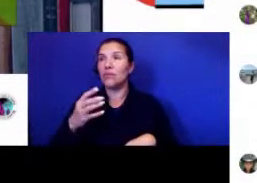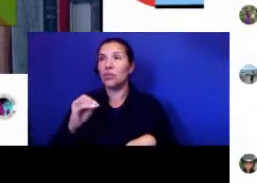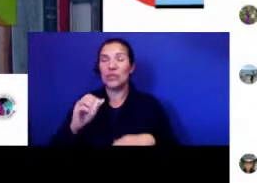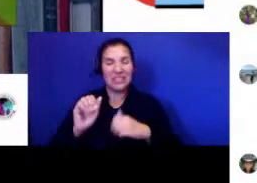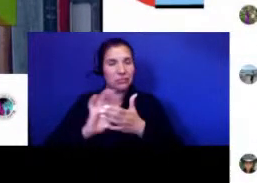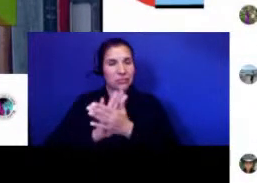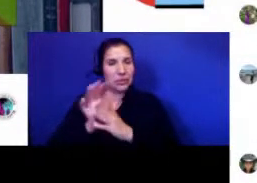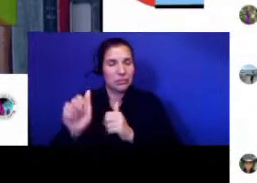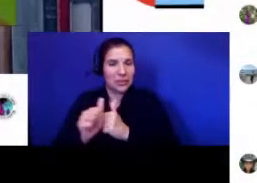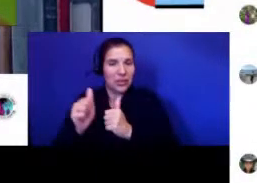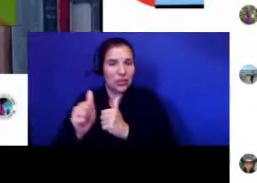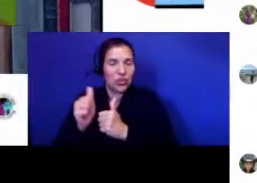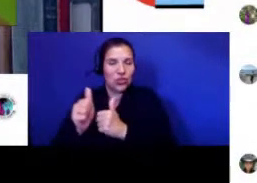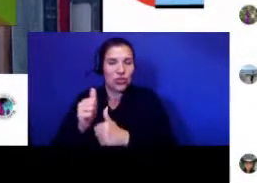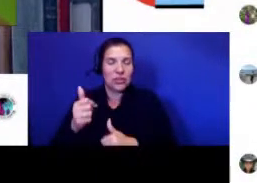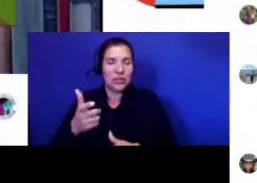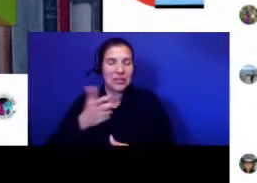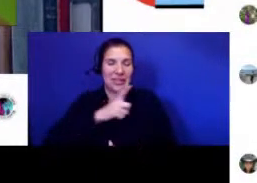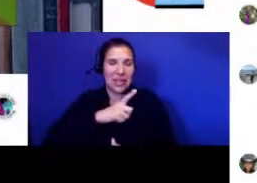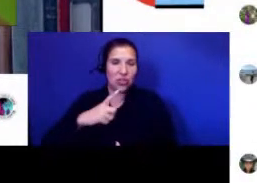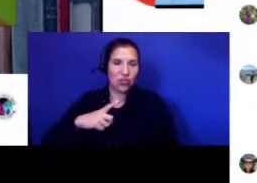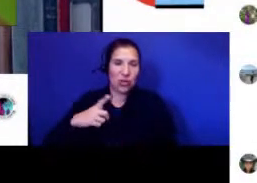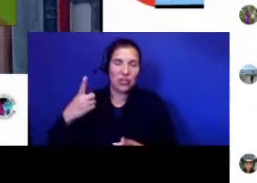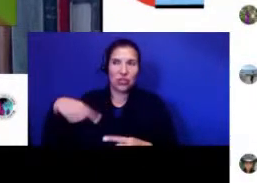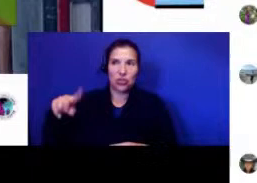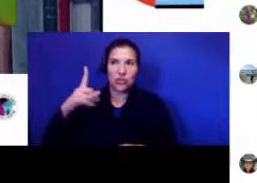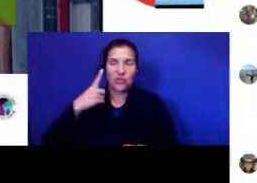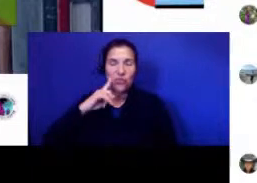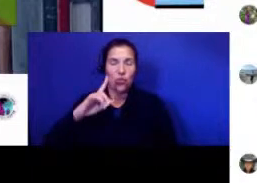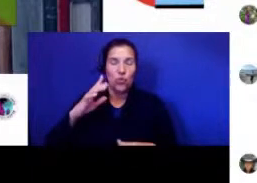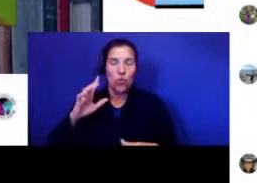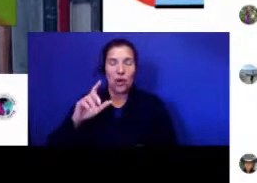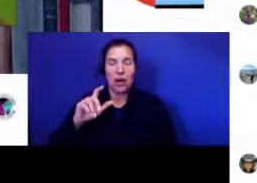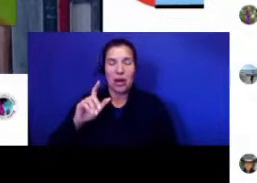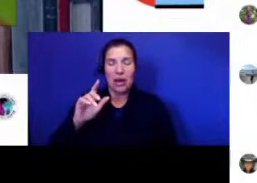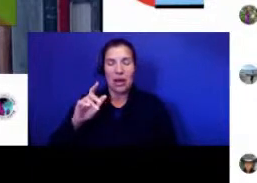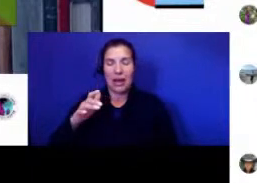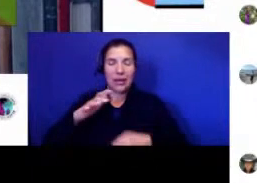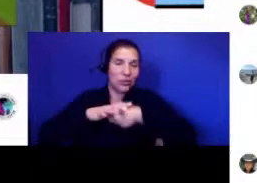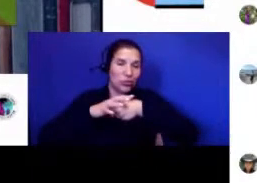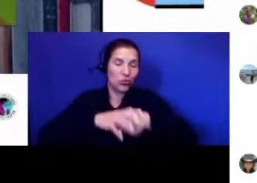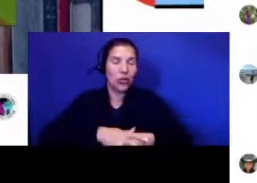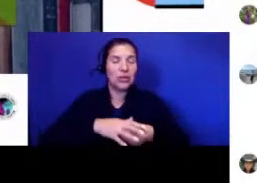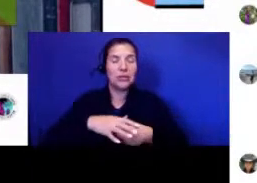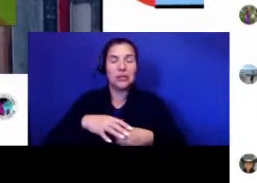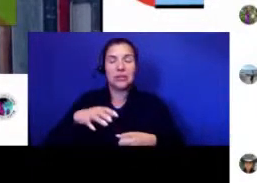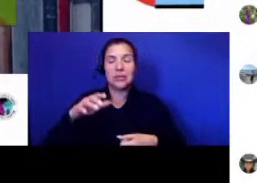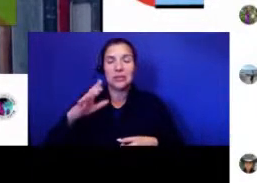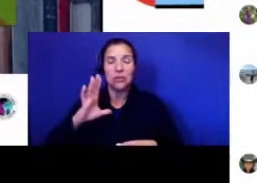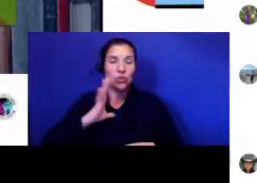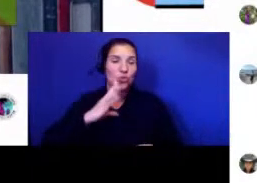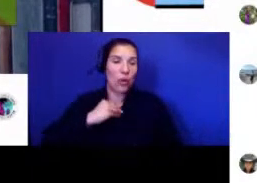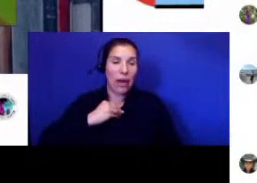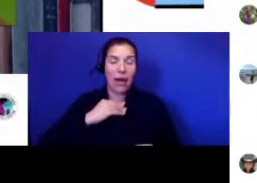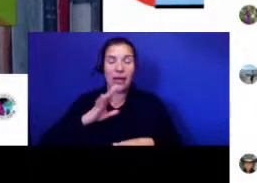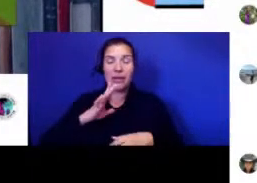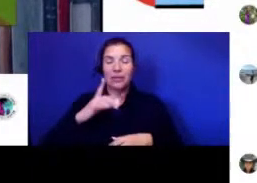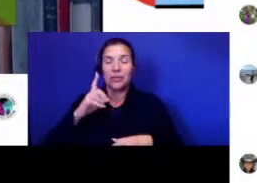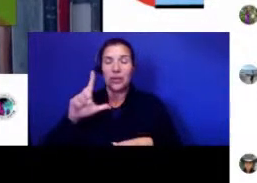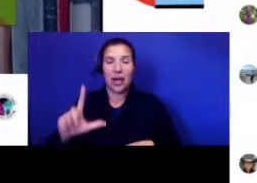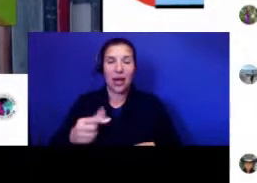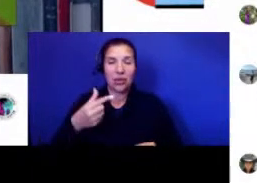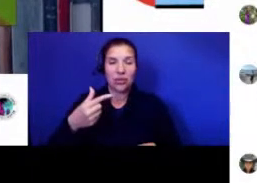dangerous legislation for anti-trans youth and anti-LGBTQ ideologies is the